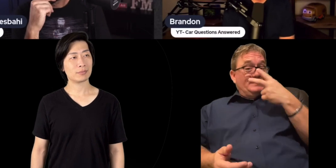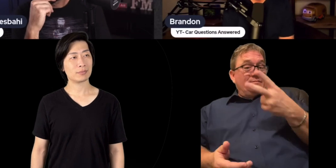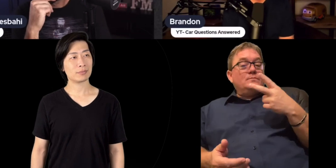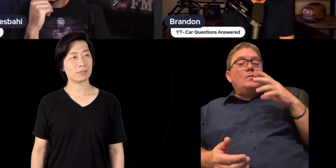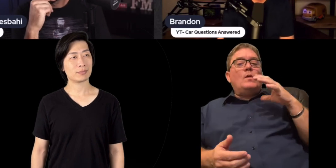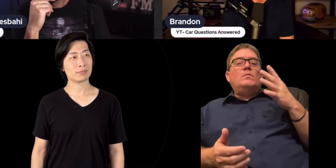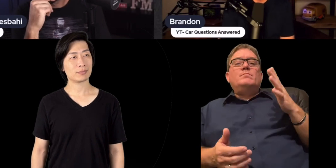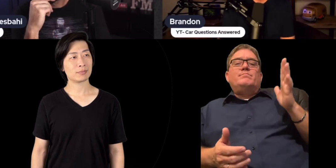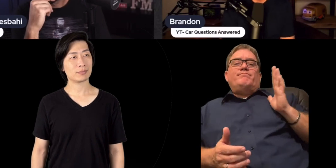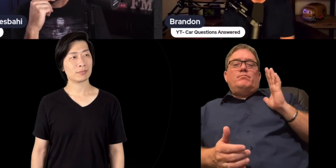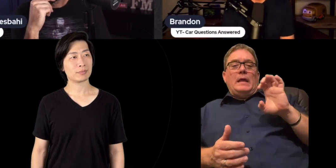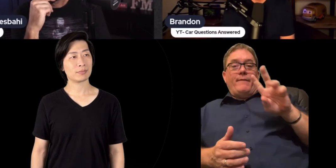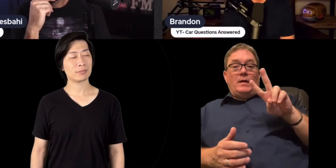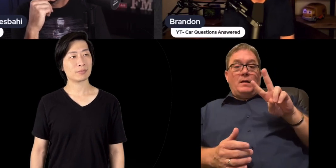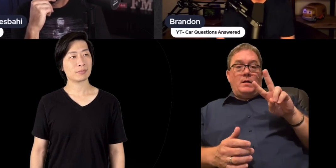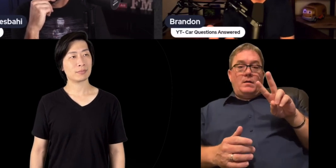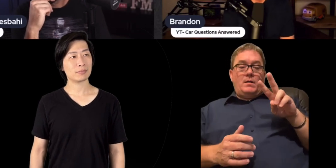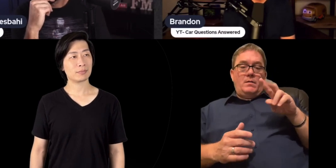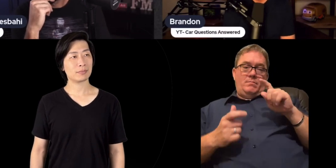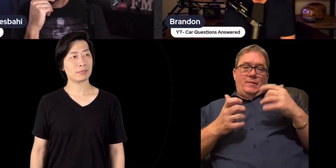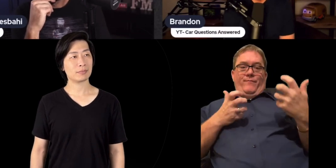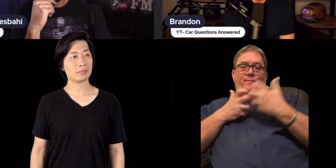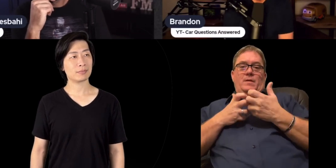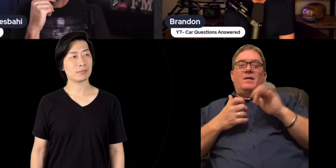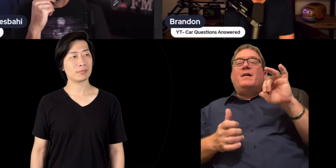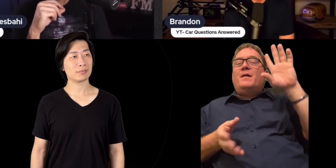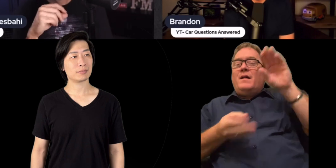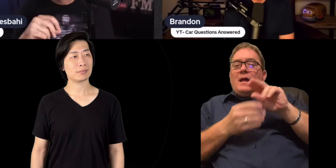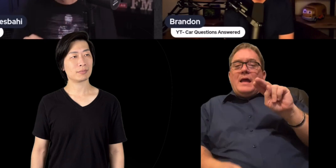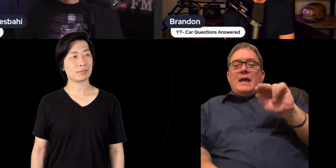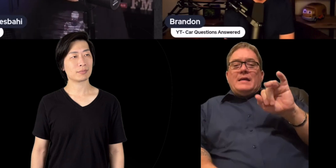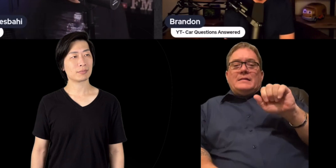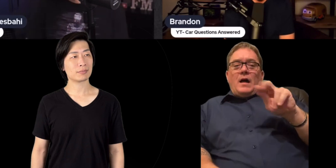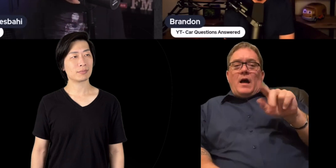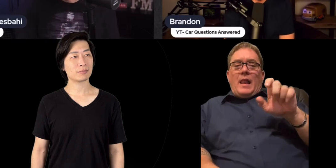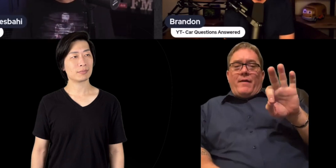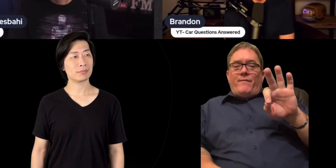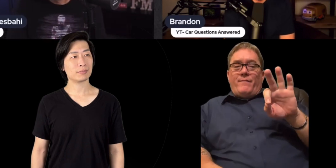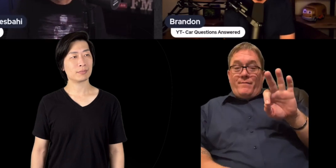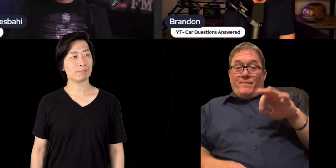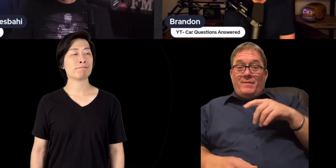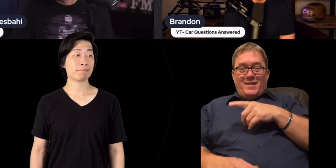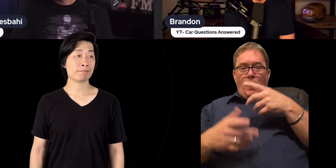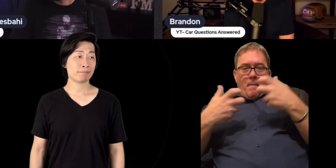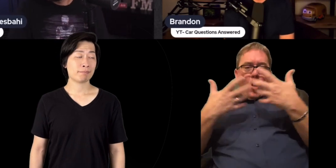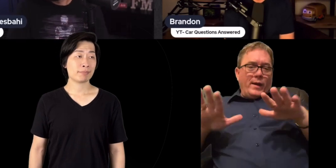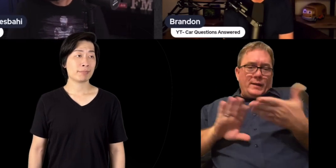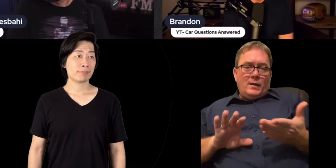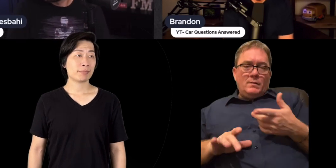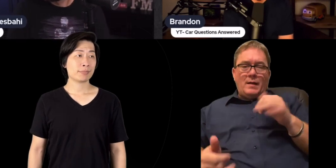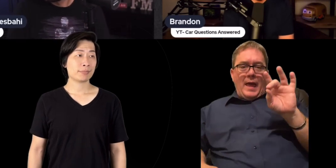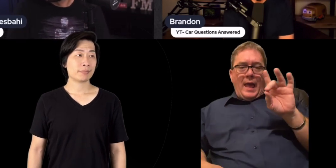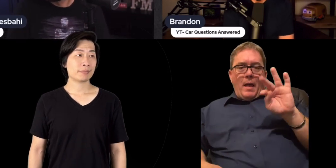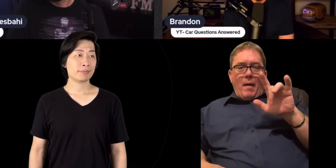that actually are in our price range, it's like a Nissan Leaf. I mean, you're getting the batteries are already dead at this point, and you're getting 8 miles worth